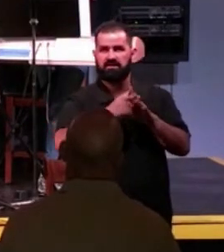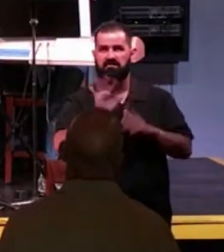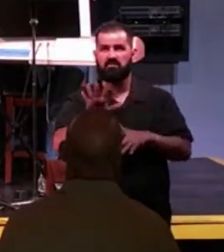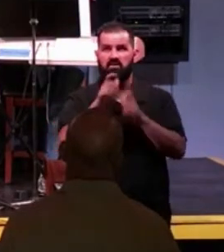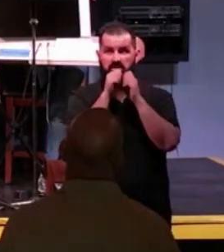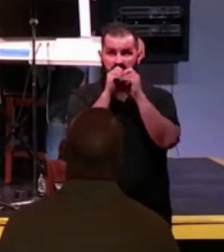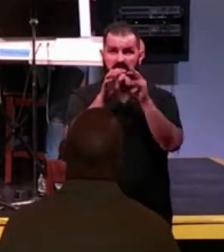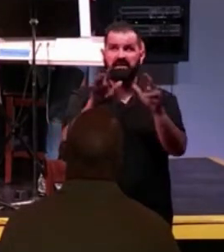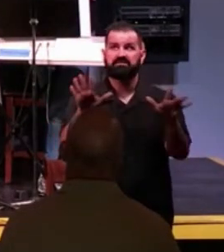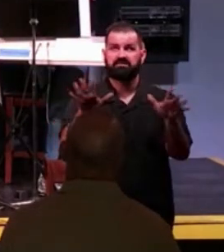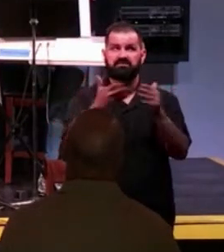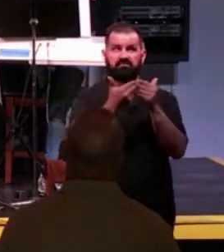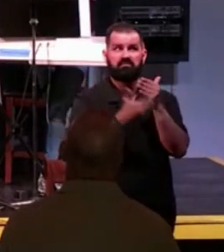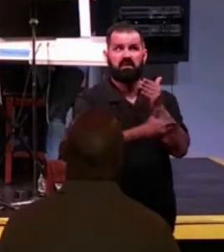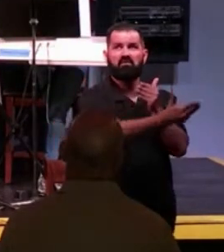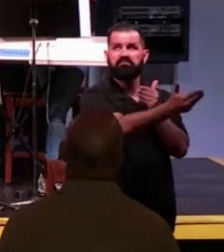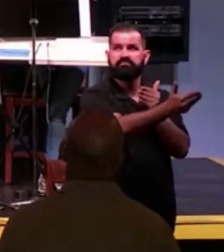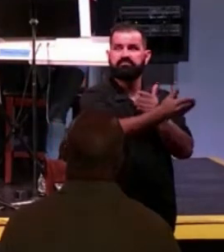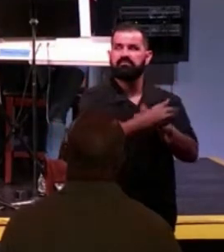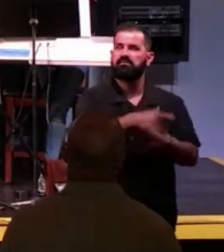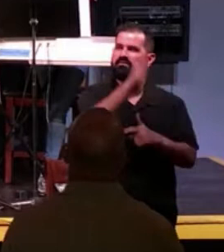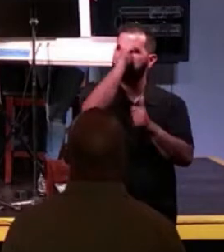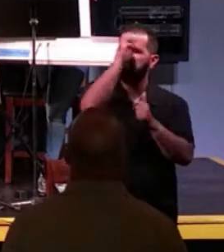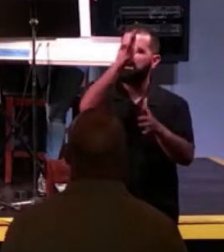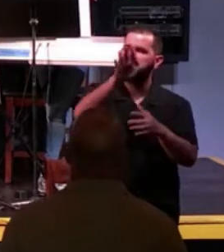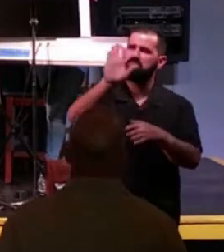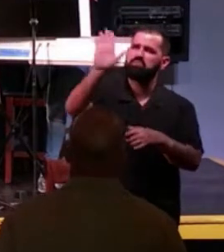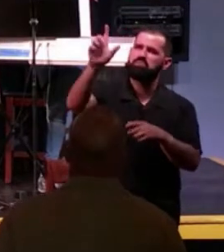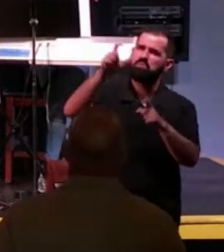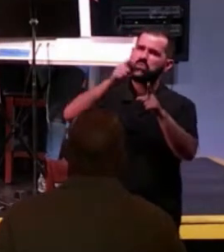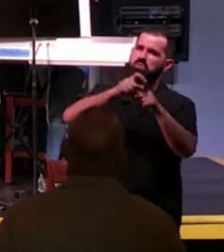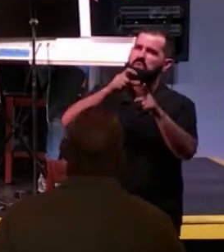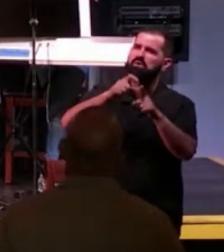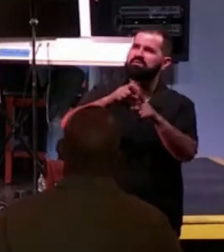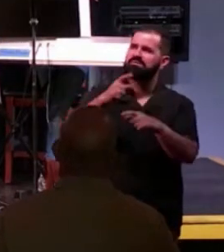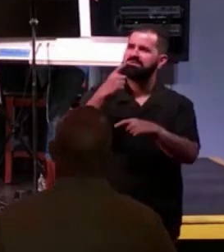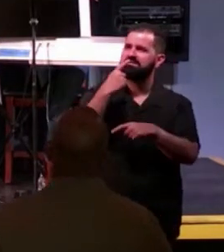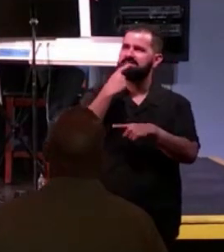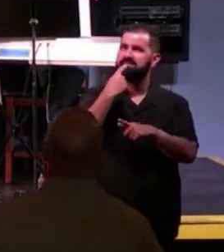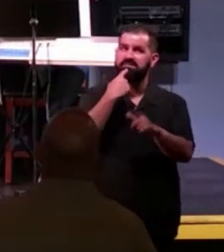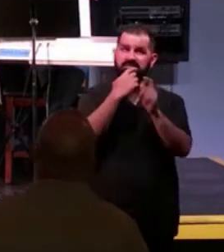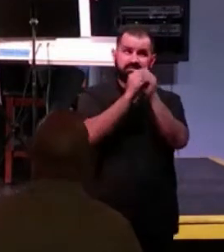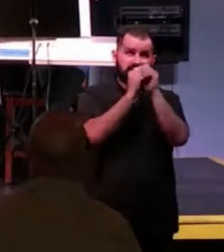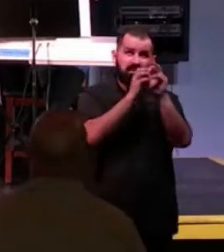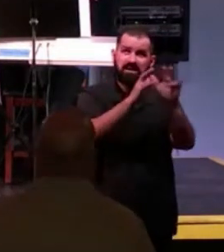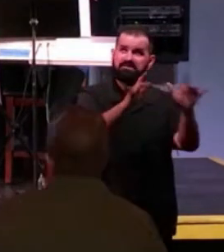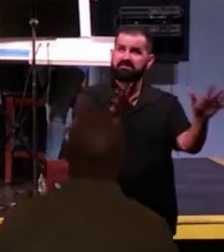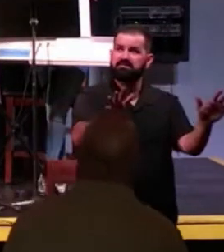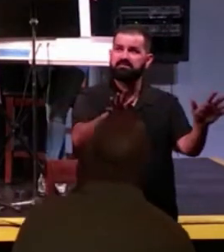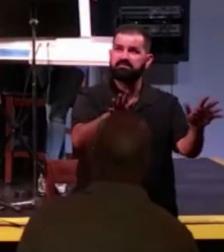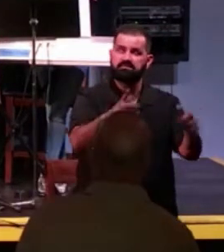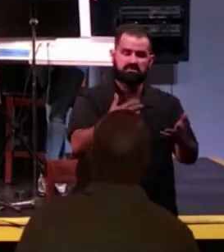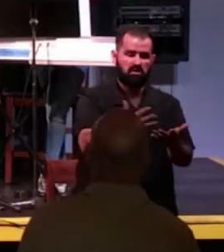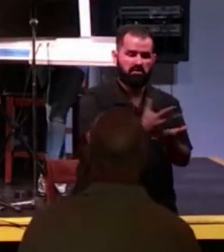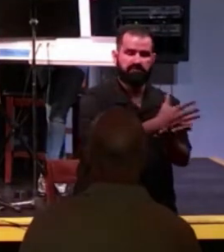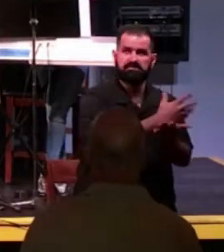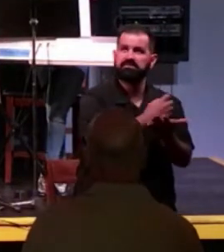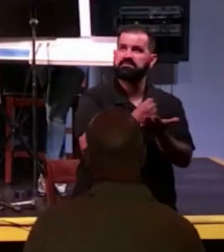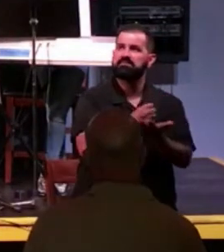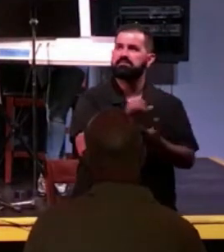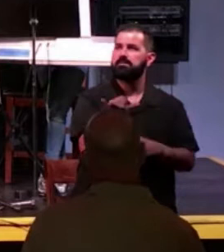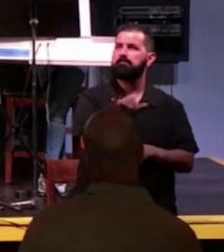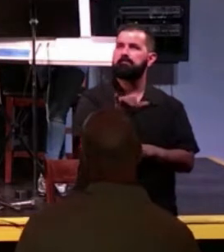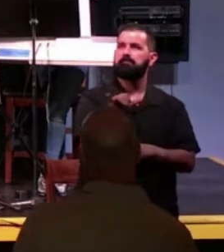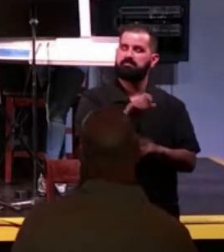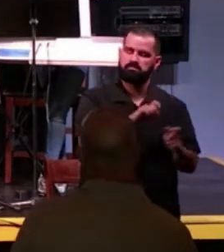harvest. And Father, your word declares that the harvest is a symbolism of blessing